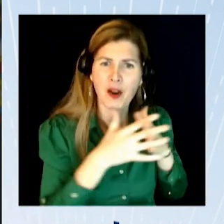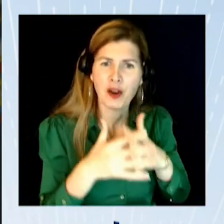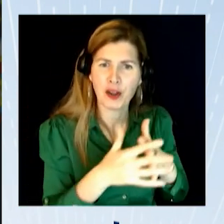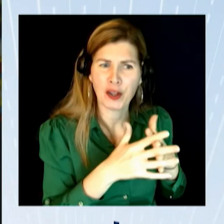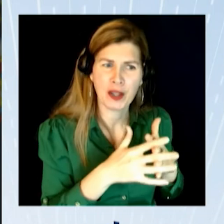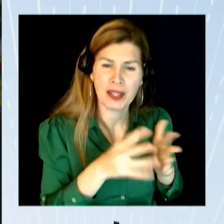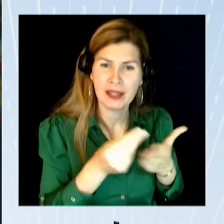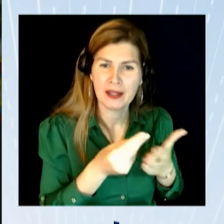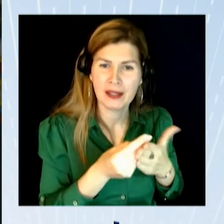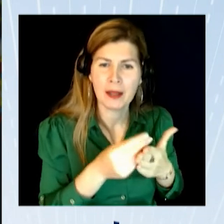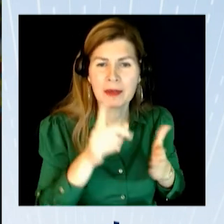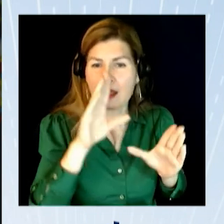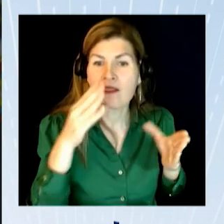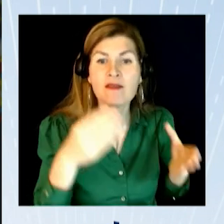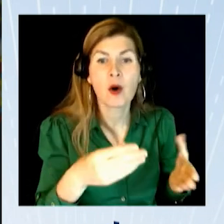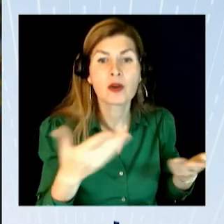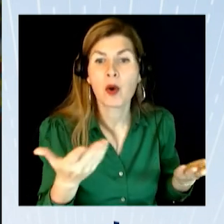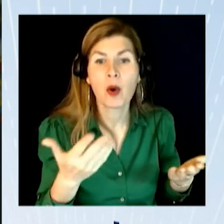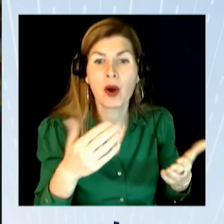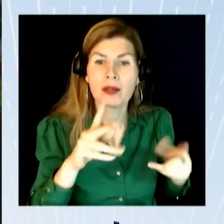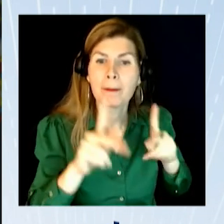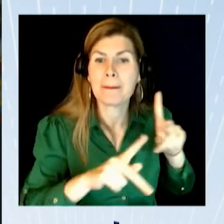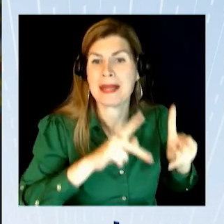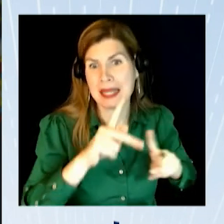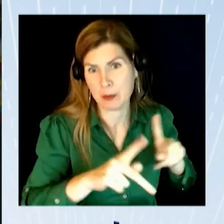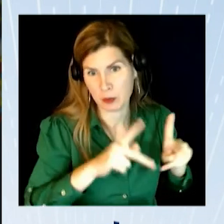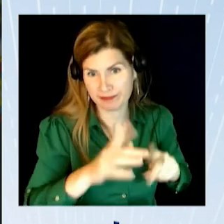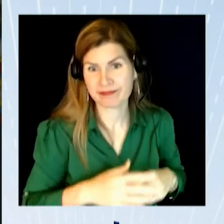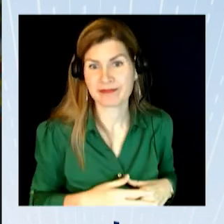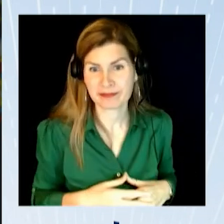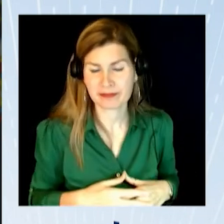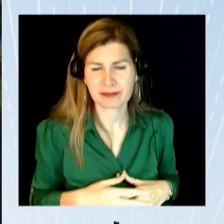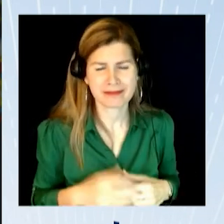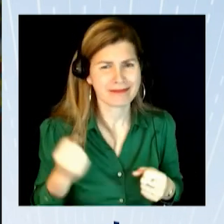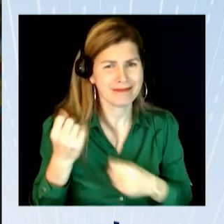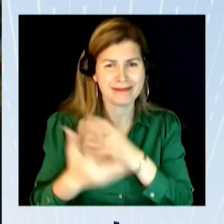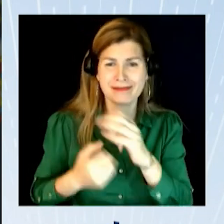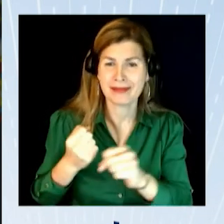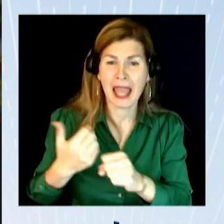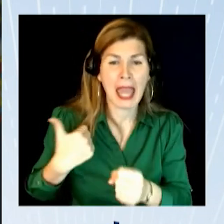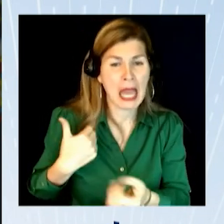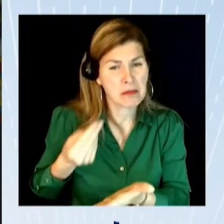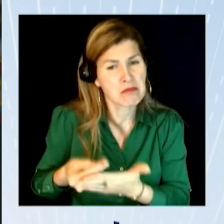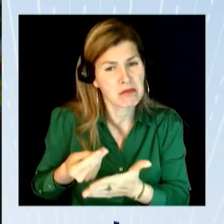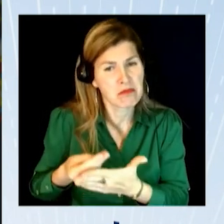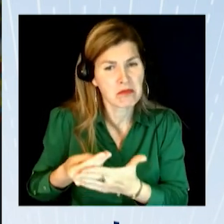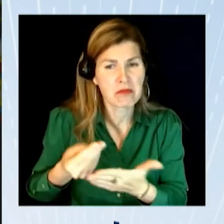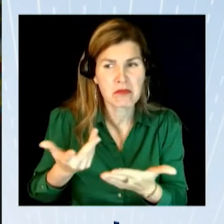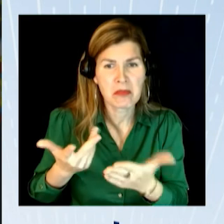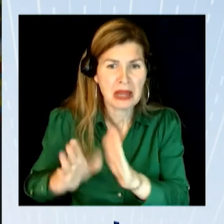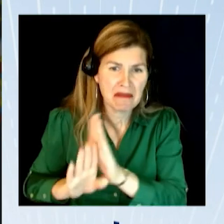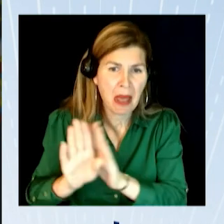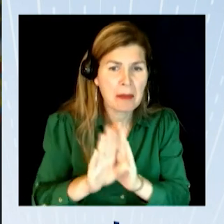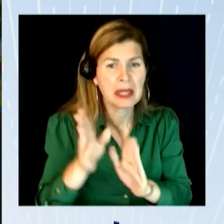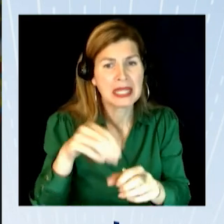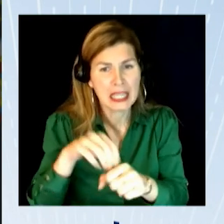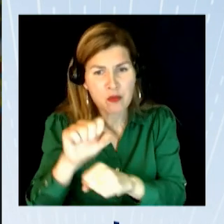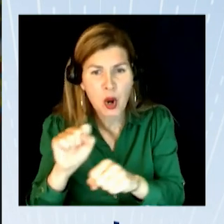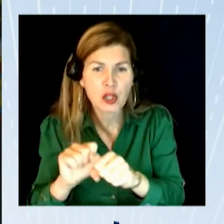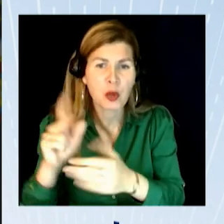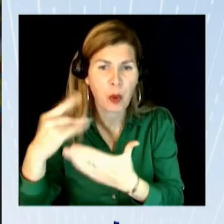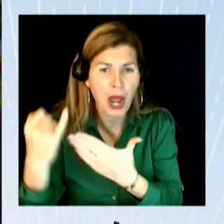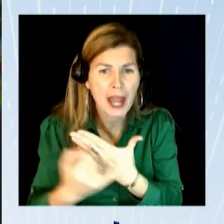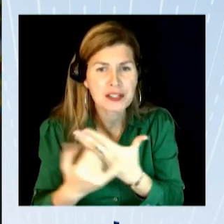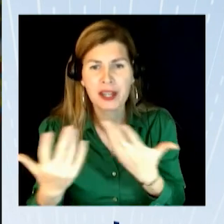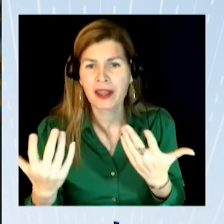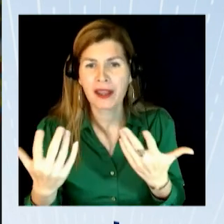true strength, which is the people. And for so long, we had economic development and infrastructure projects and